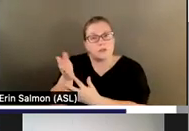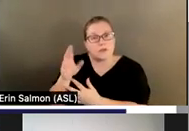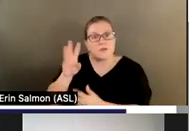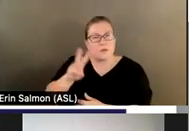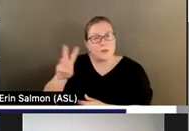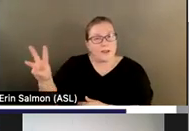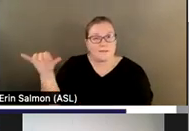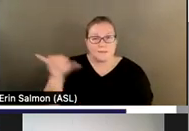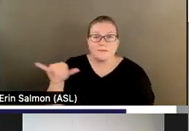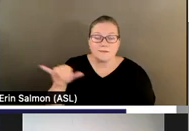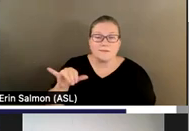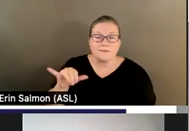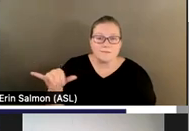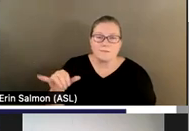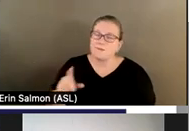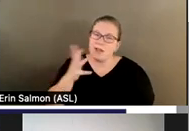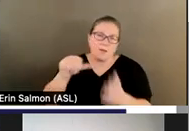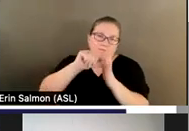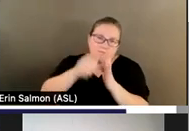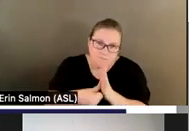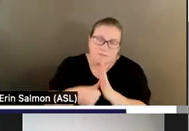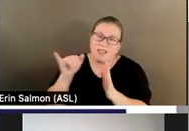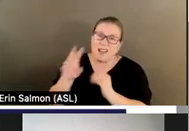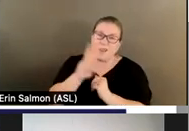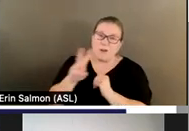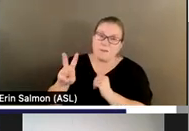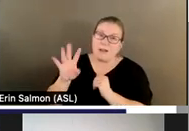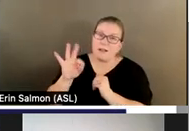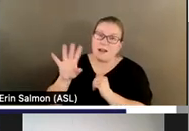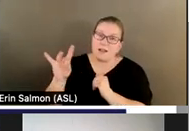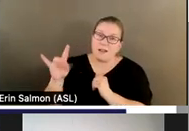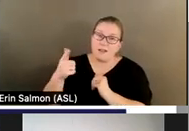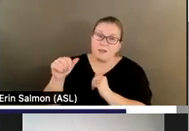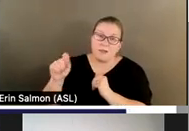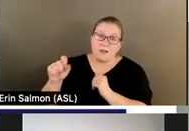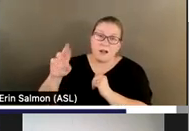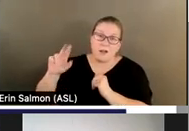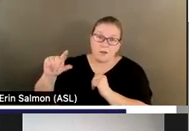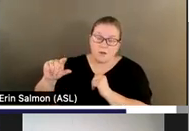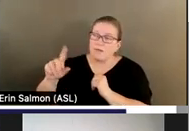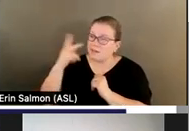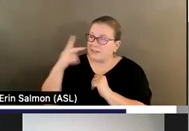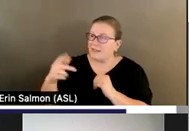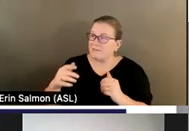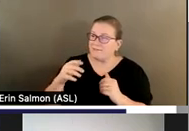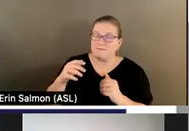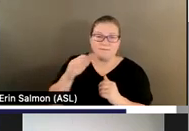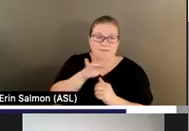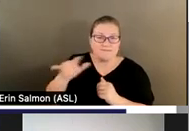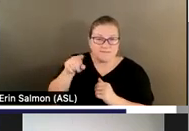the websites. And again, I really just want to reinforce, and you can see these addresses